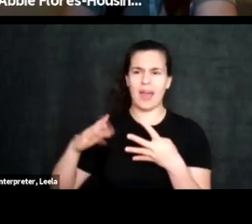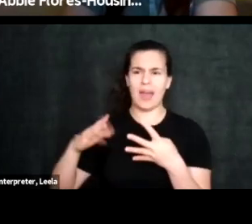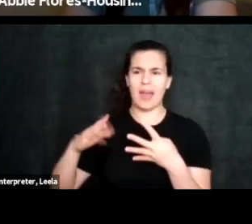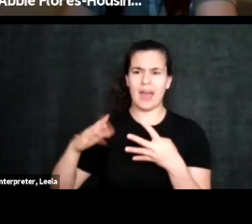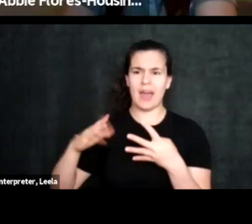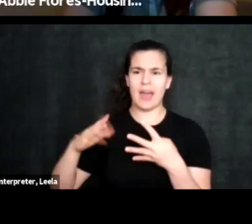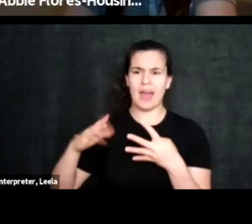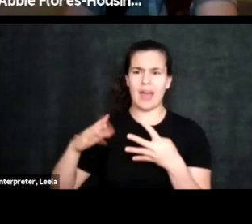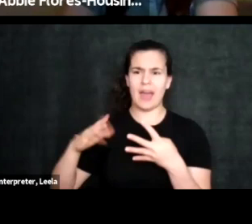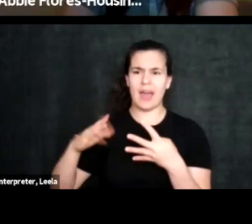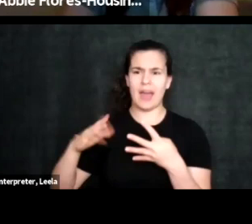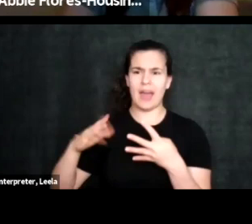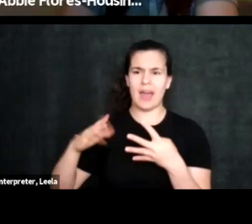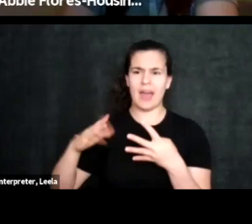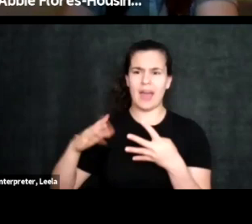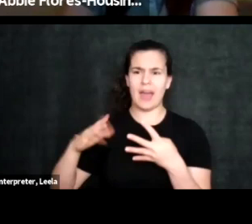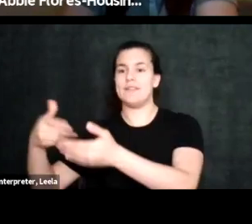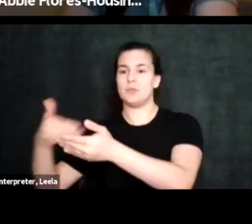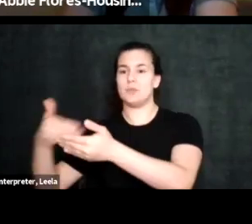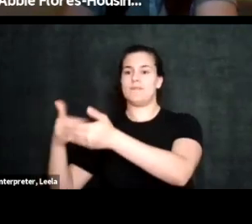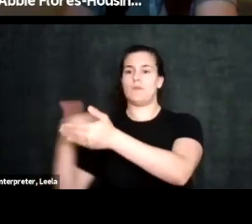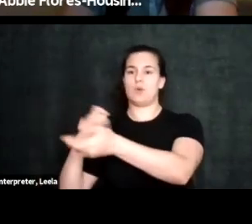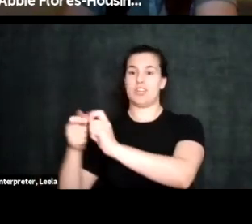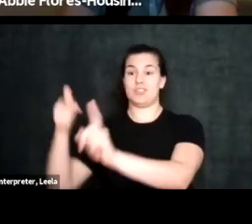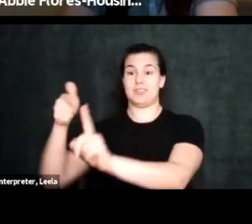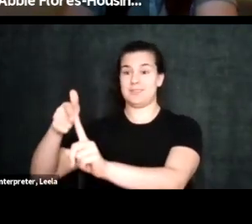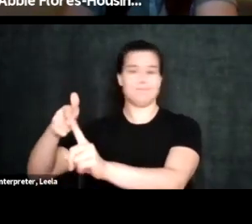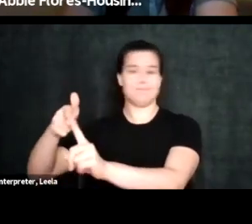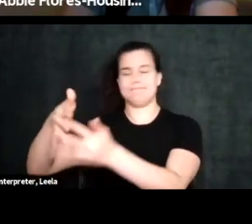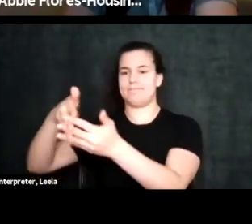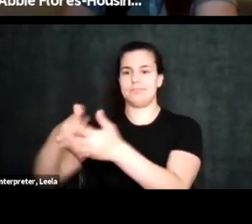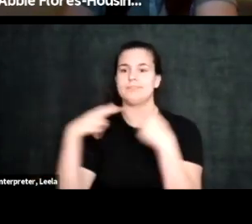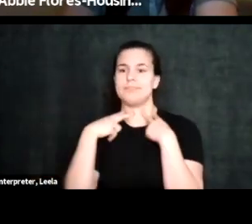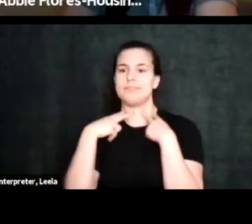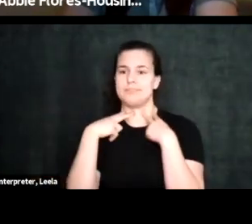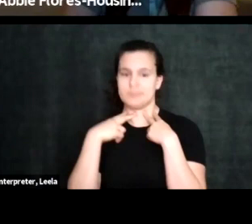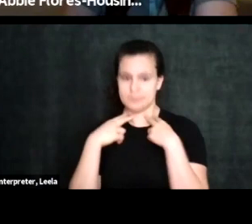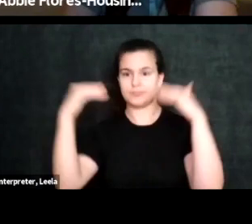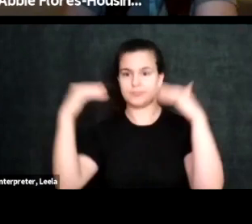day. And then you have your emergency contact information. You'll enter that in.